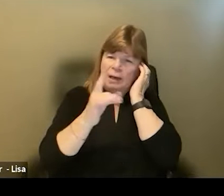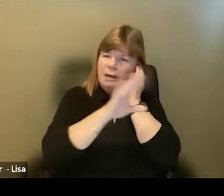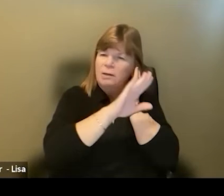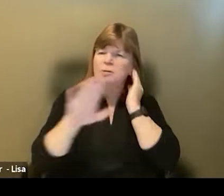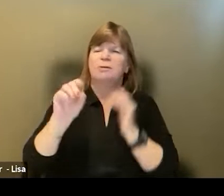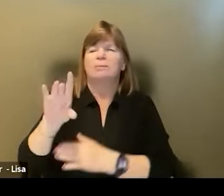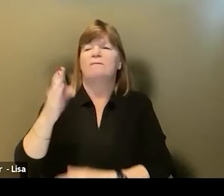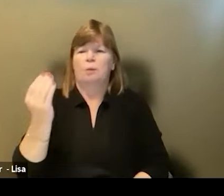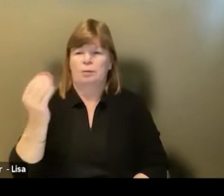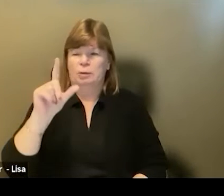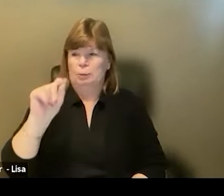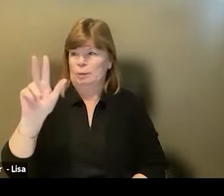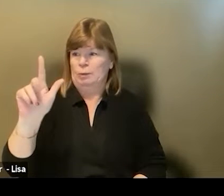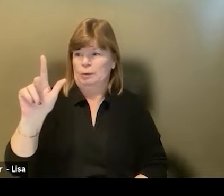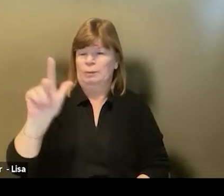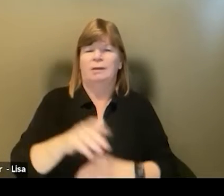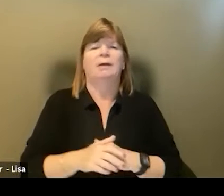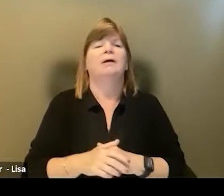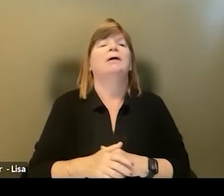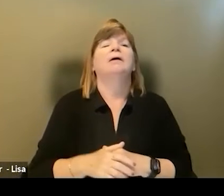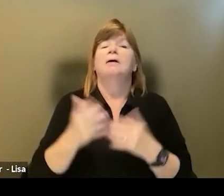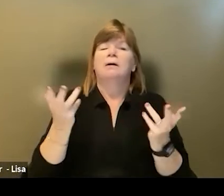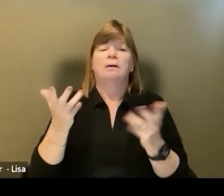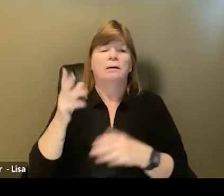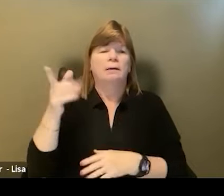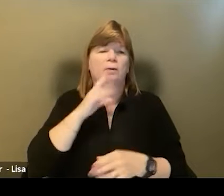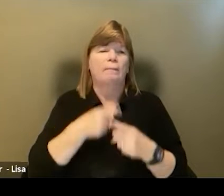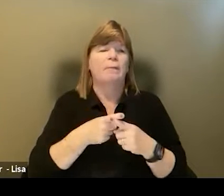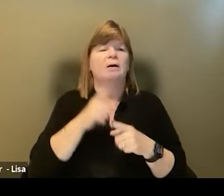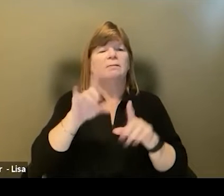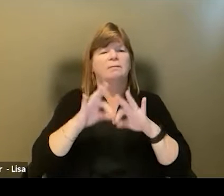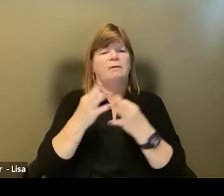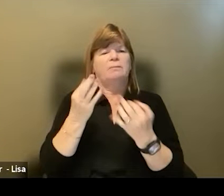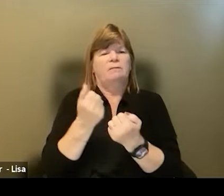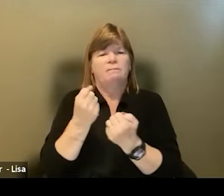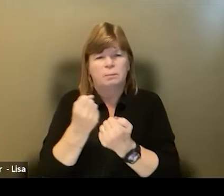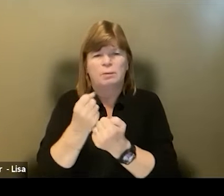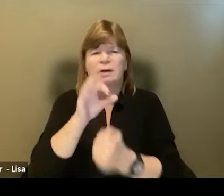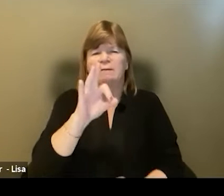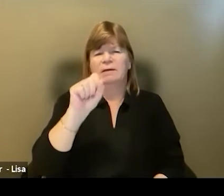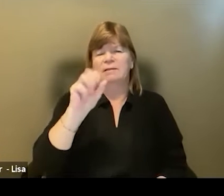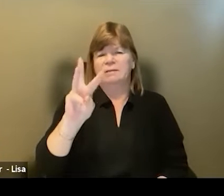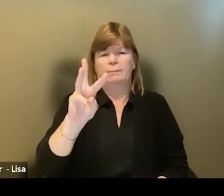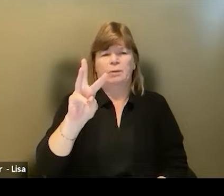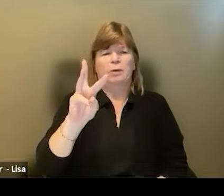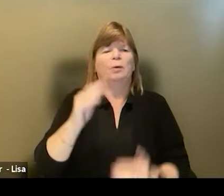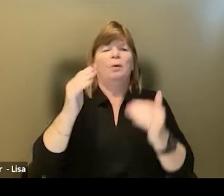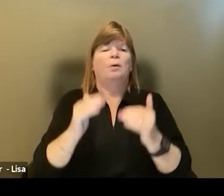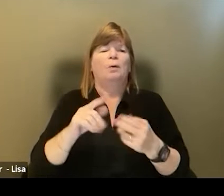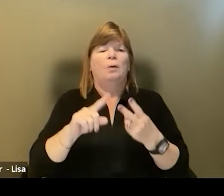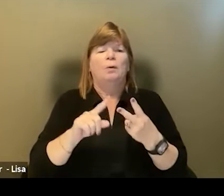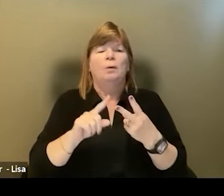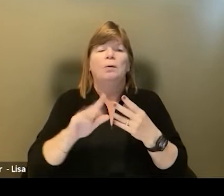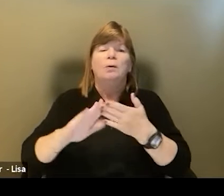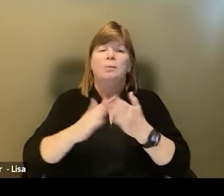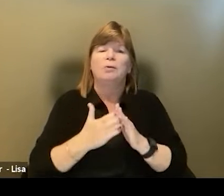14th, 2023. What is out is the Family Supports FSW waiver, the Community Integration